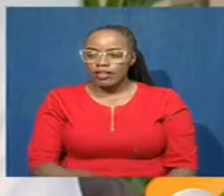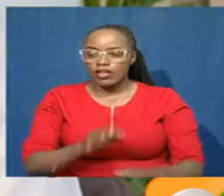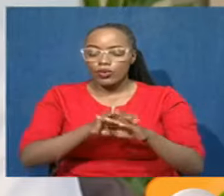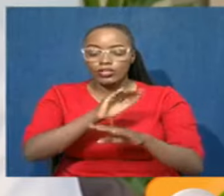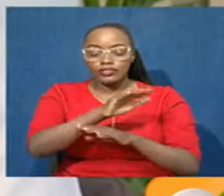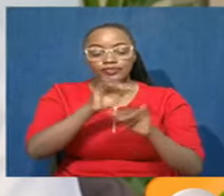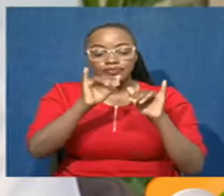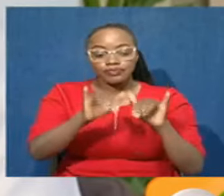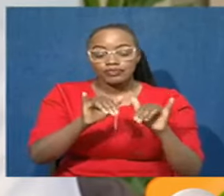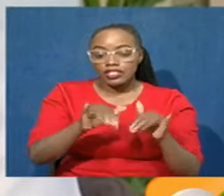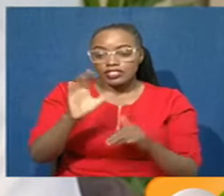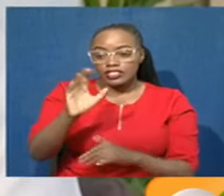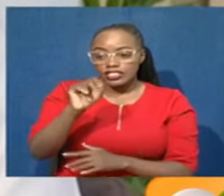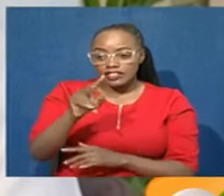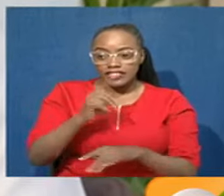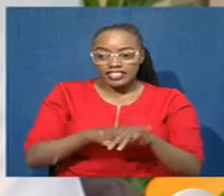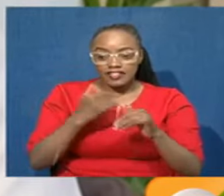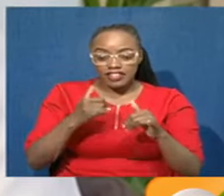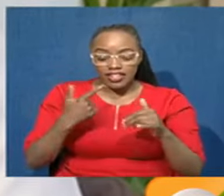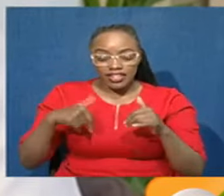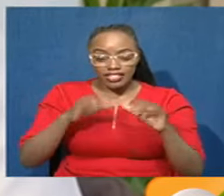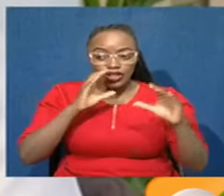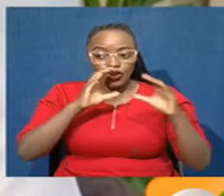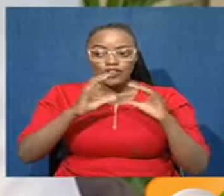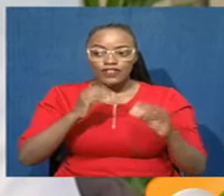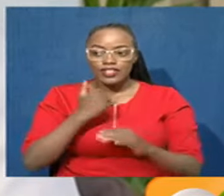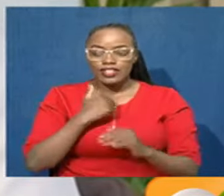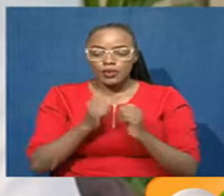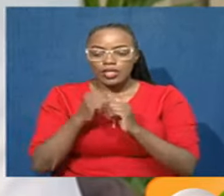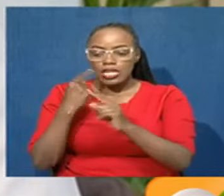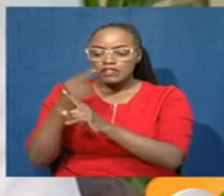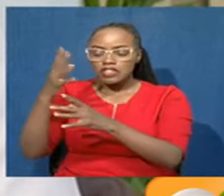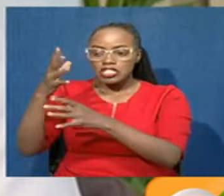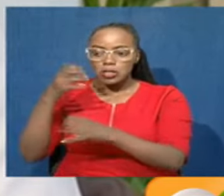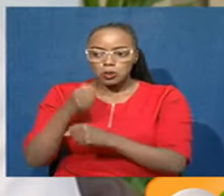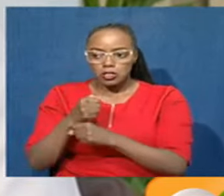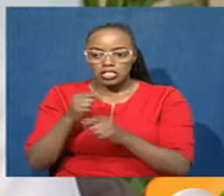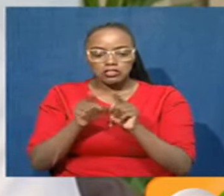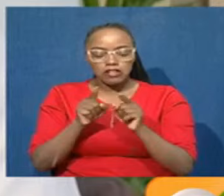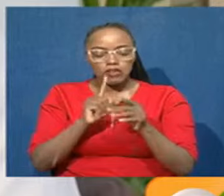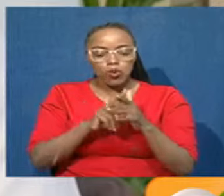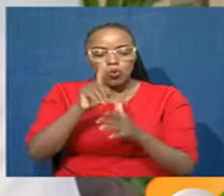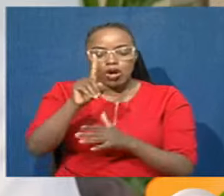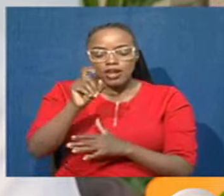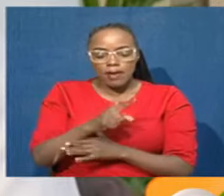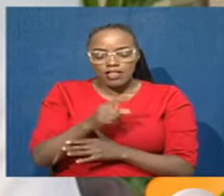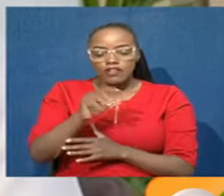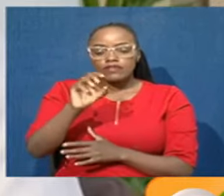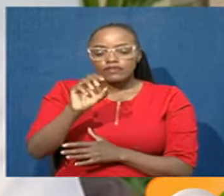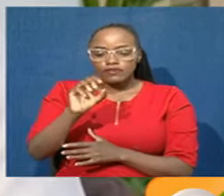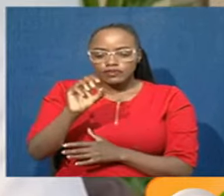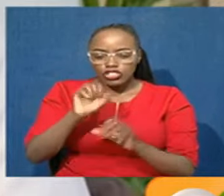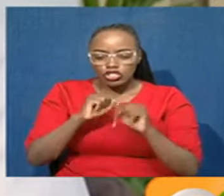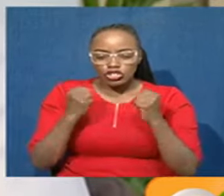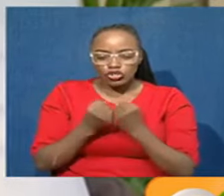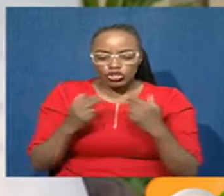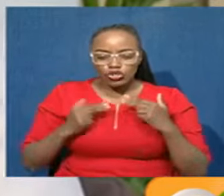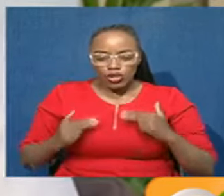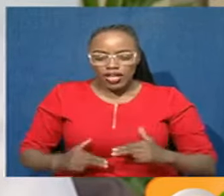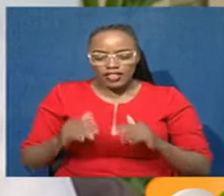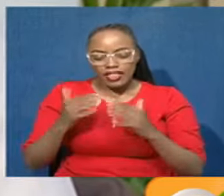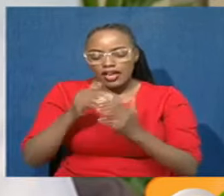to Citizen tonight, and it's time for us now to have a conversation with different stakeholders on the 1 month of the Social Health Authority, the implementation